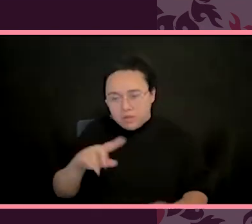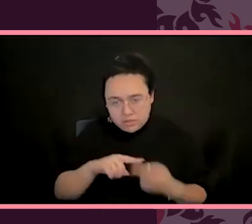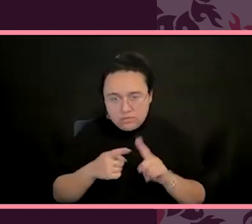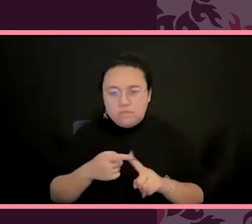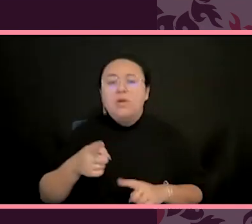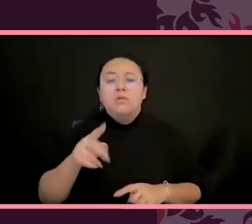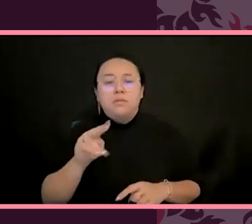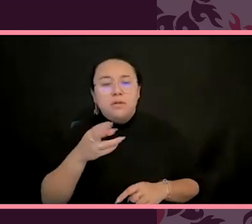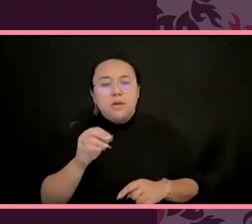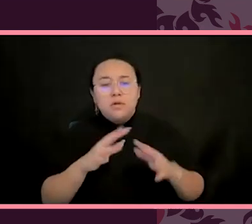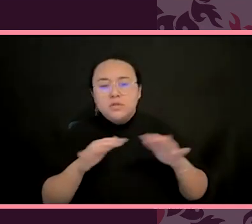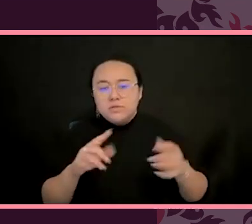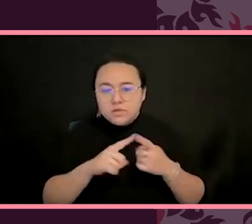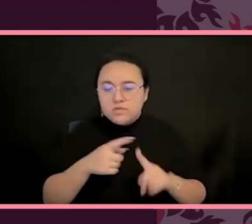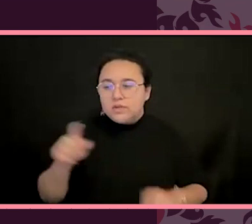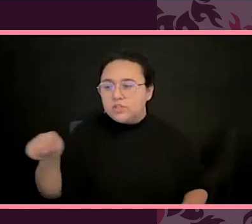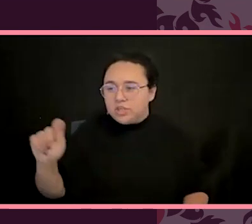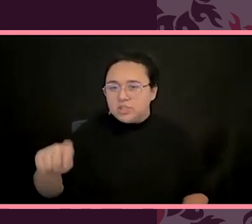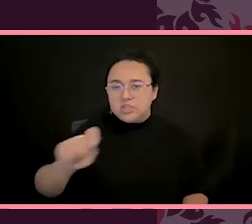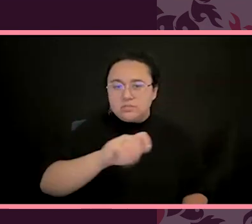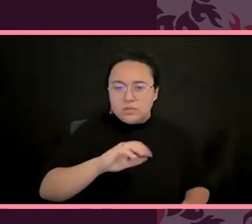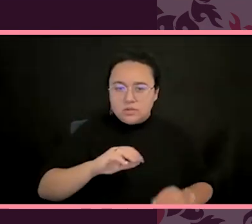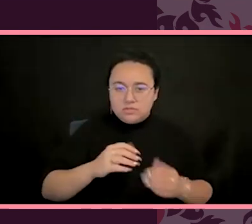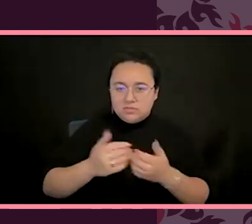and my neurodivergent friend, but no community.